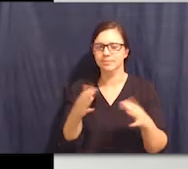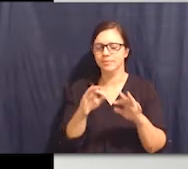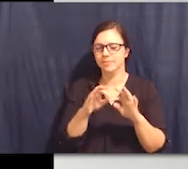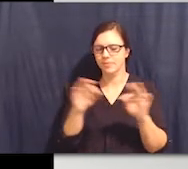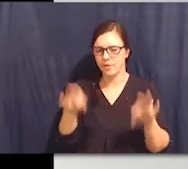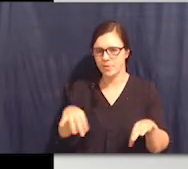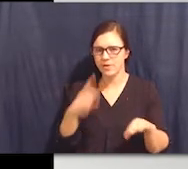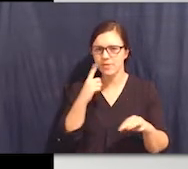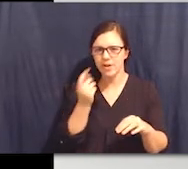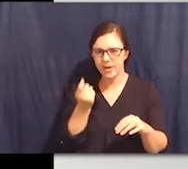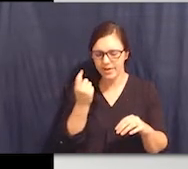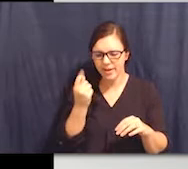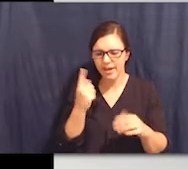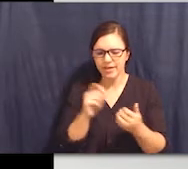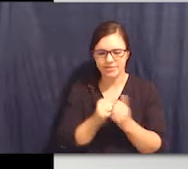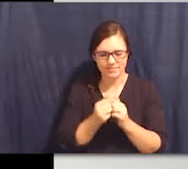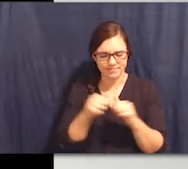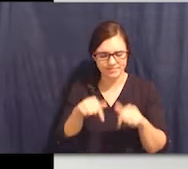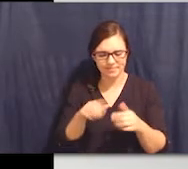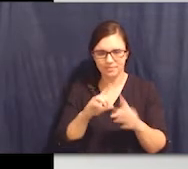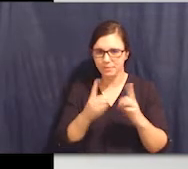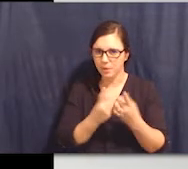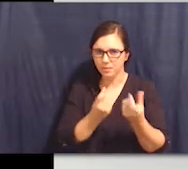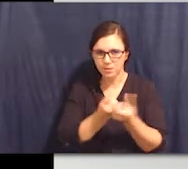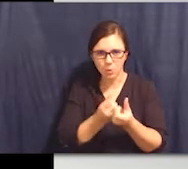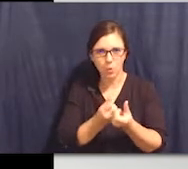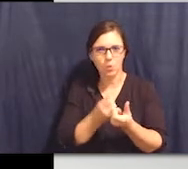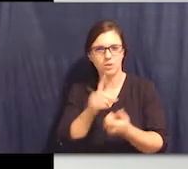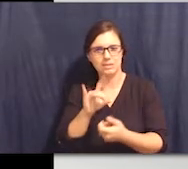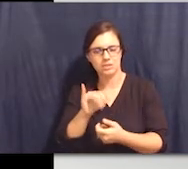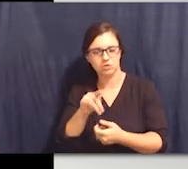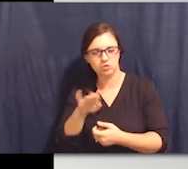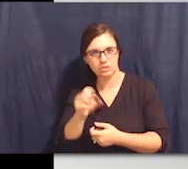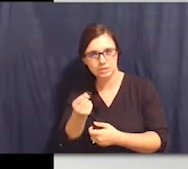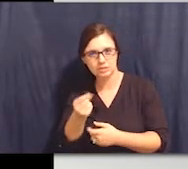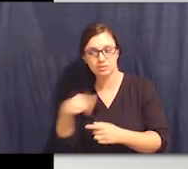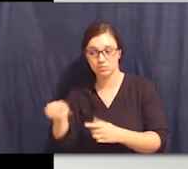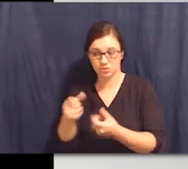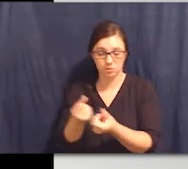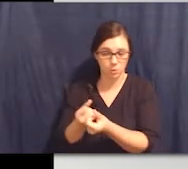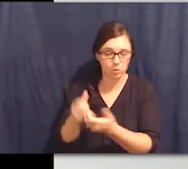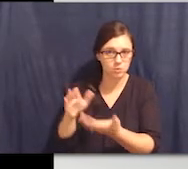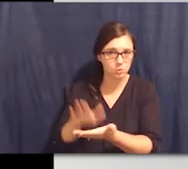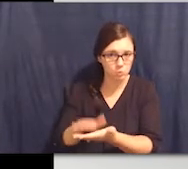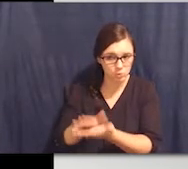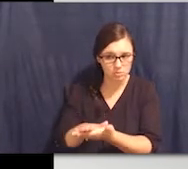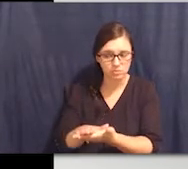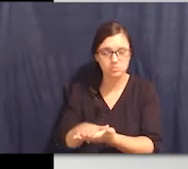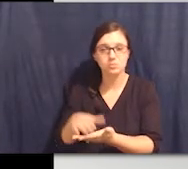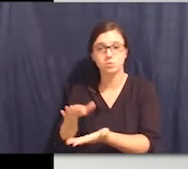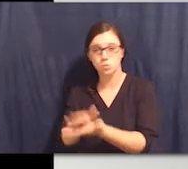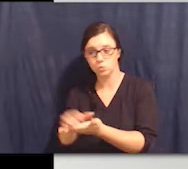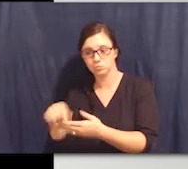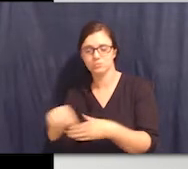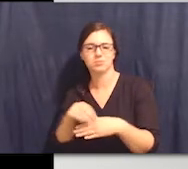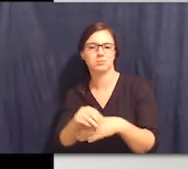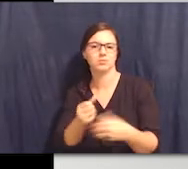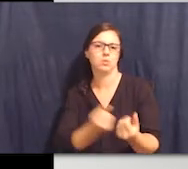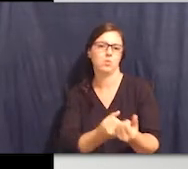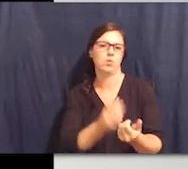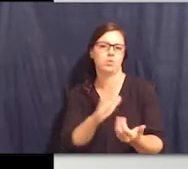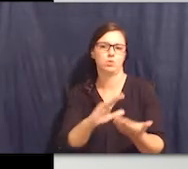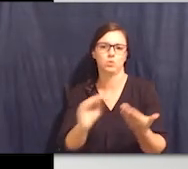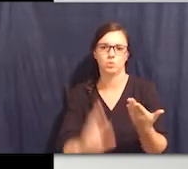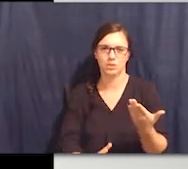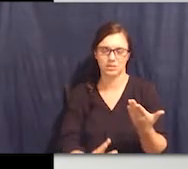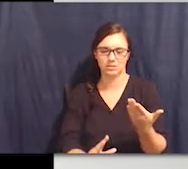framework for understanding how the department supports districts, how the district supports schools, and how schools support your